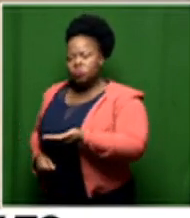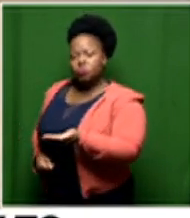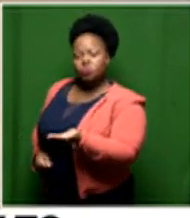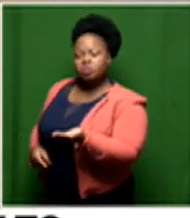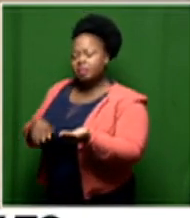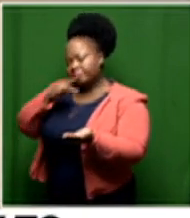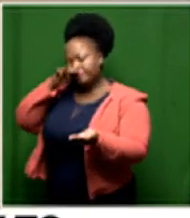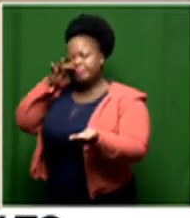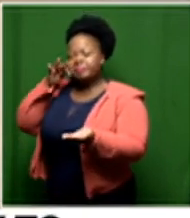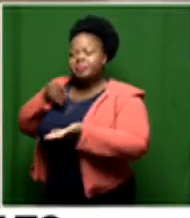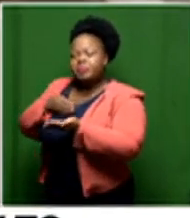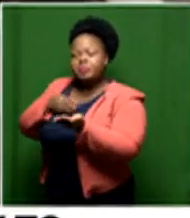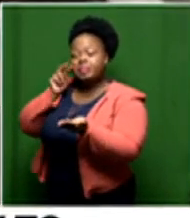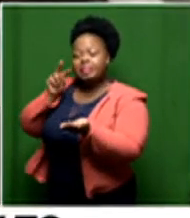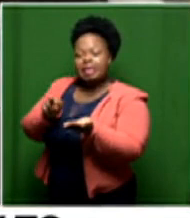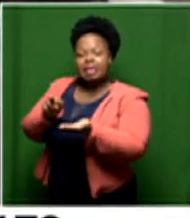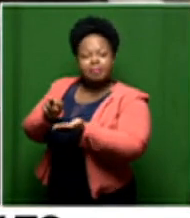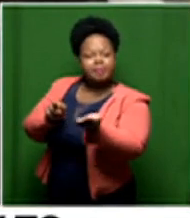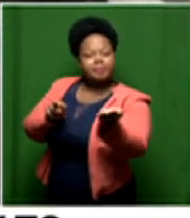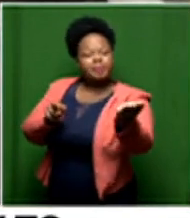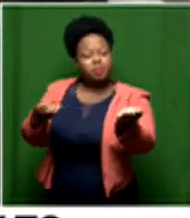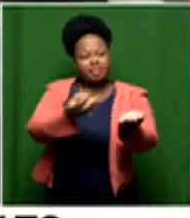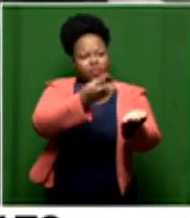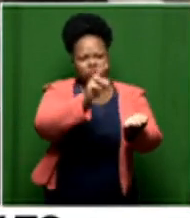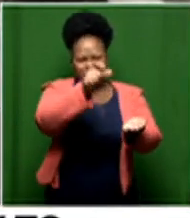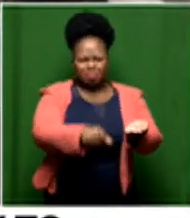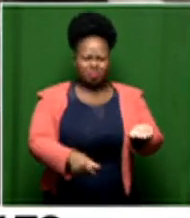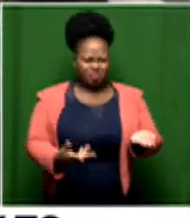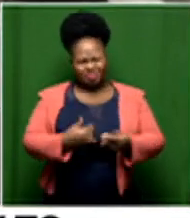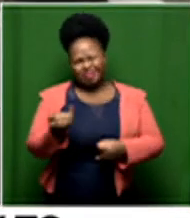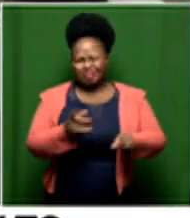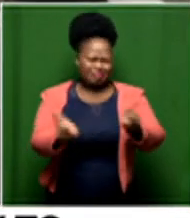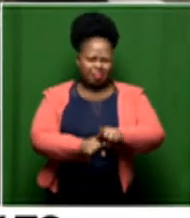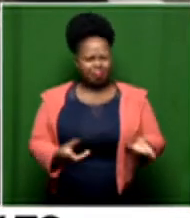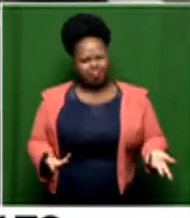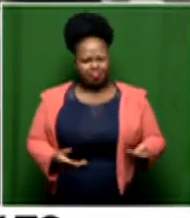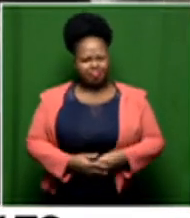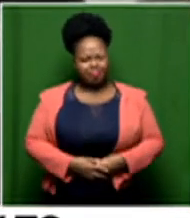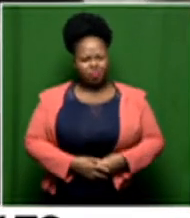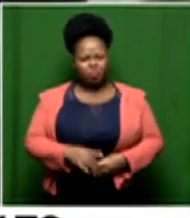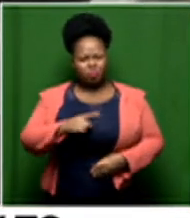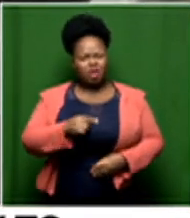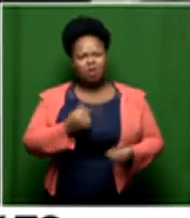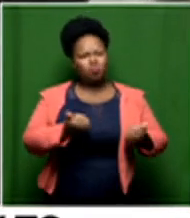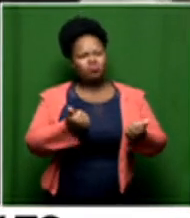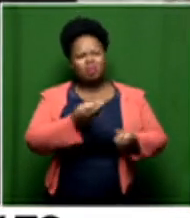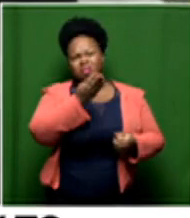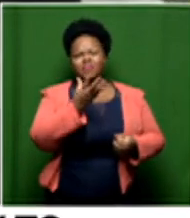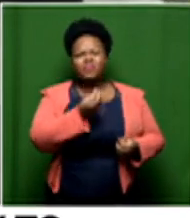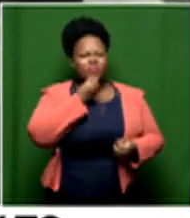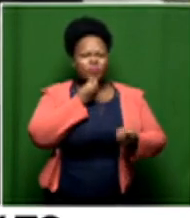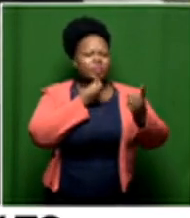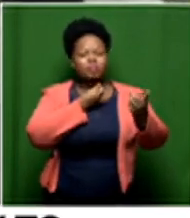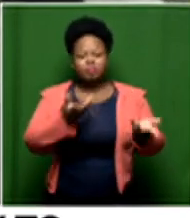you can smell it, you can see it, but I'm going to send it to some people who probably already have